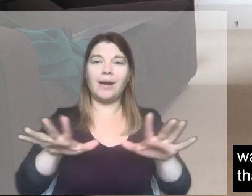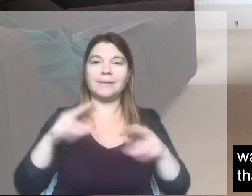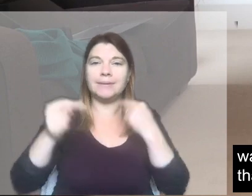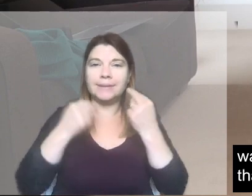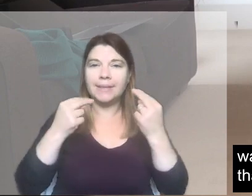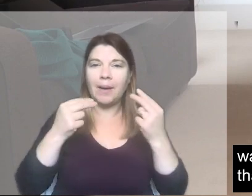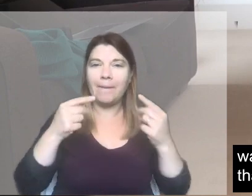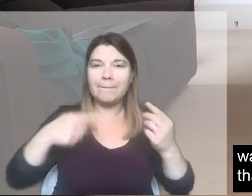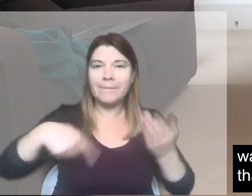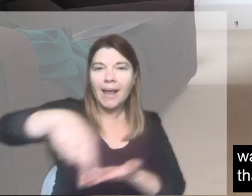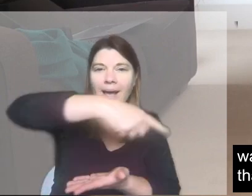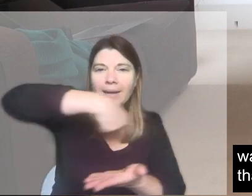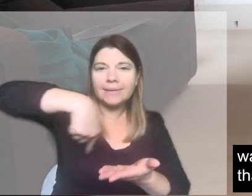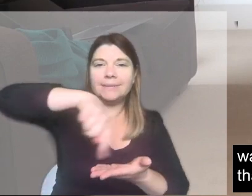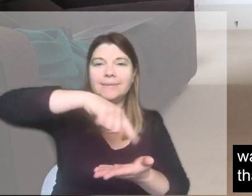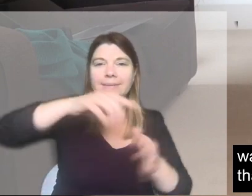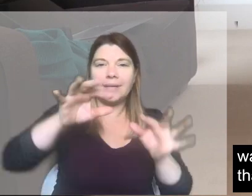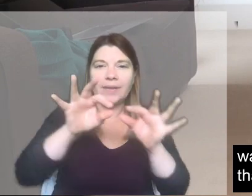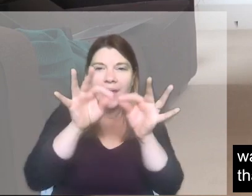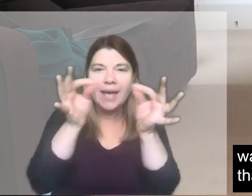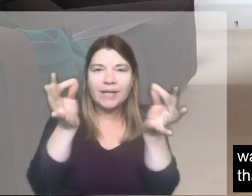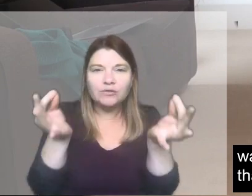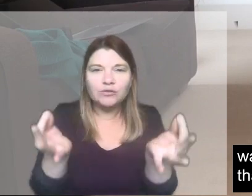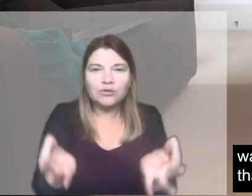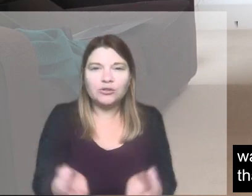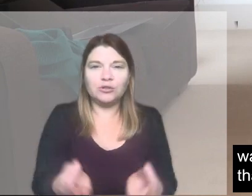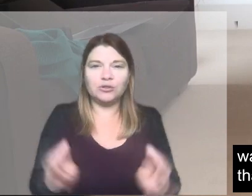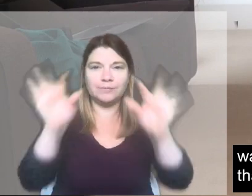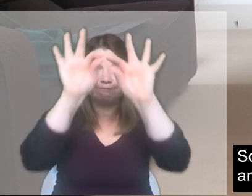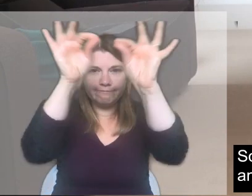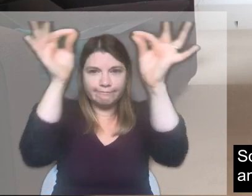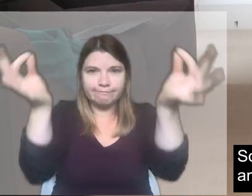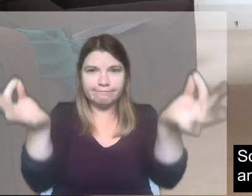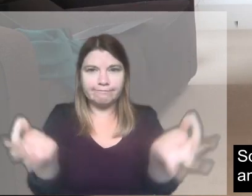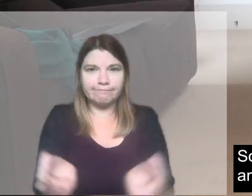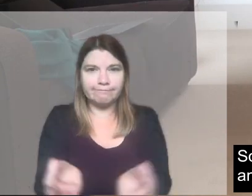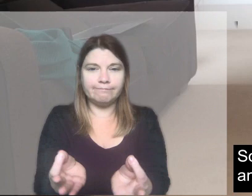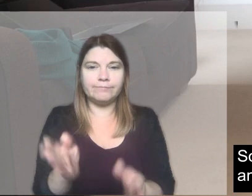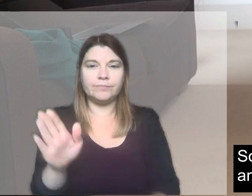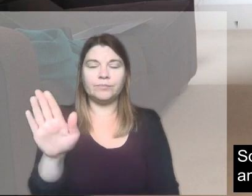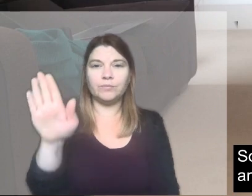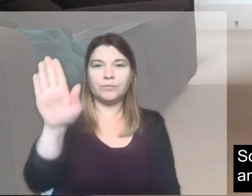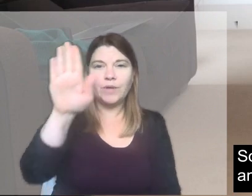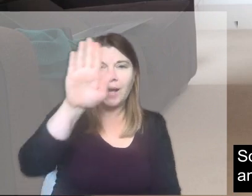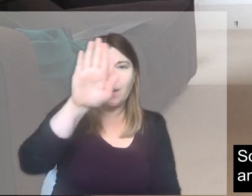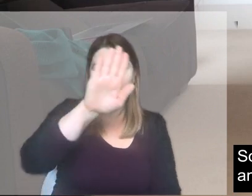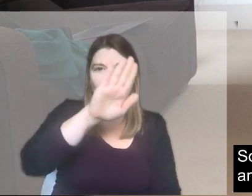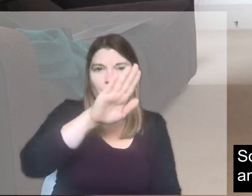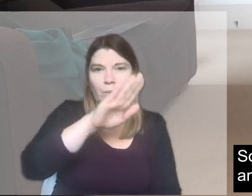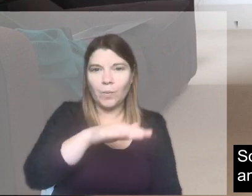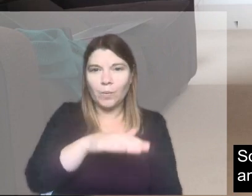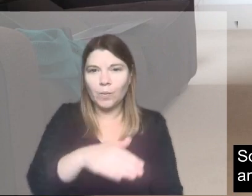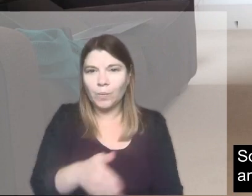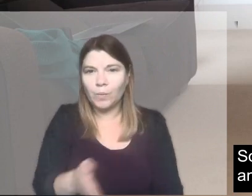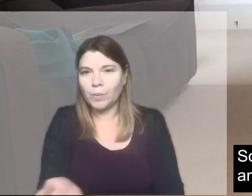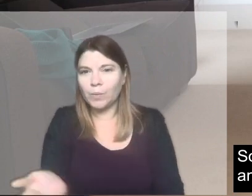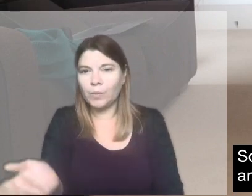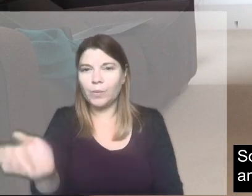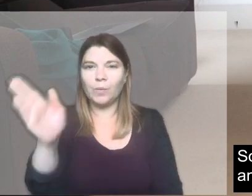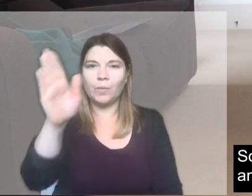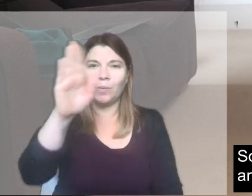the outside of that dinner plate with our fingertips. So we're drawing a circle with our